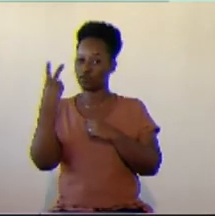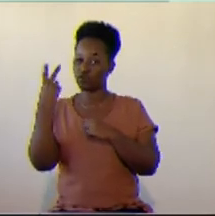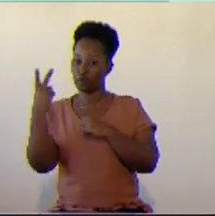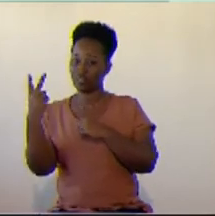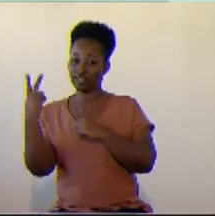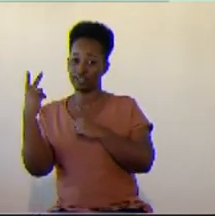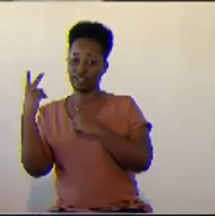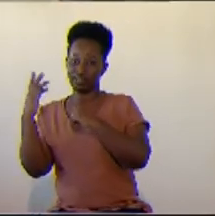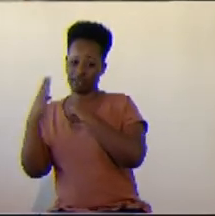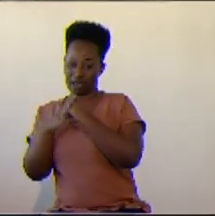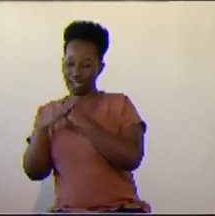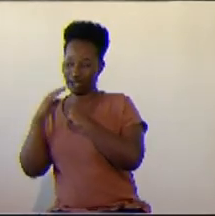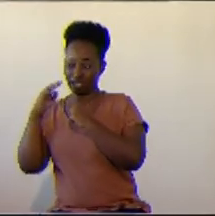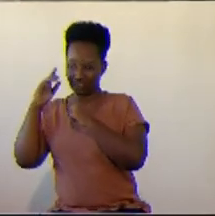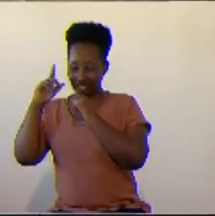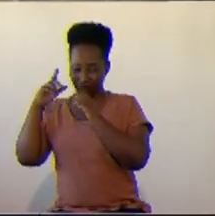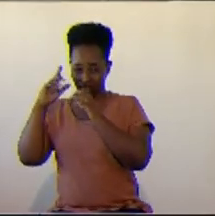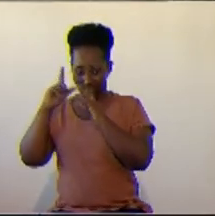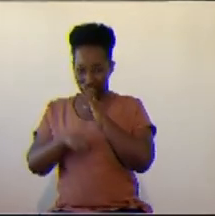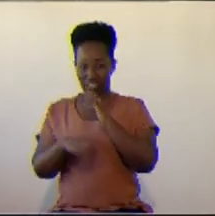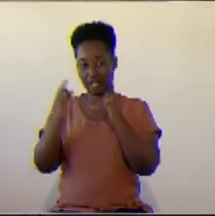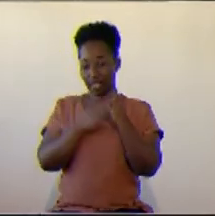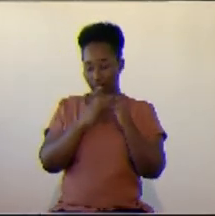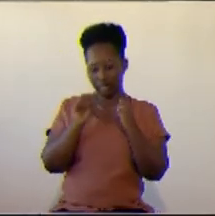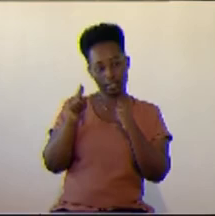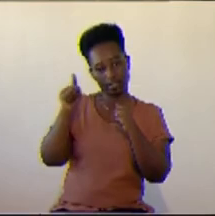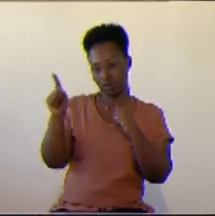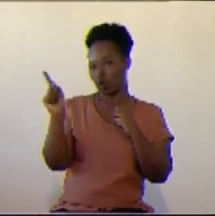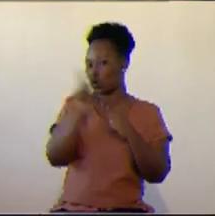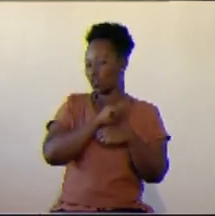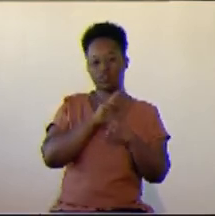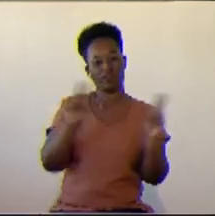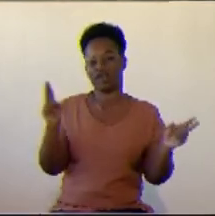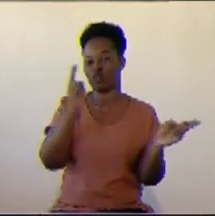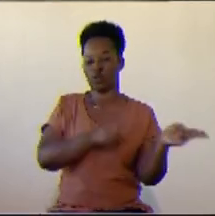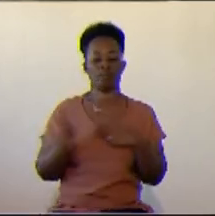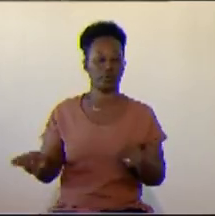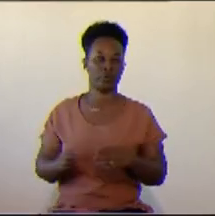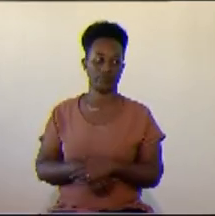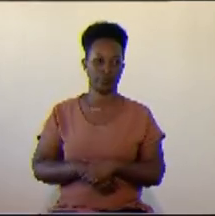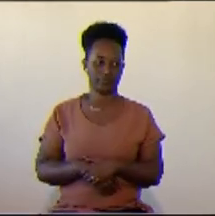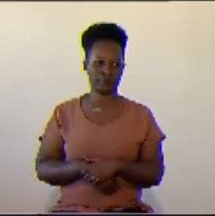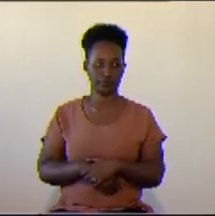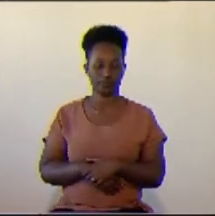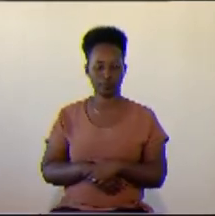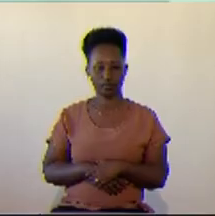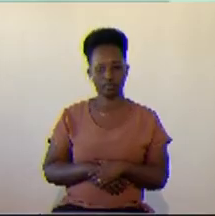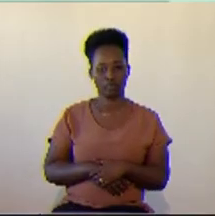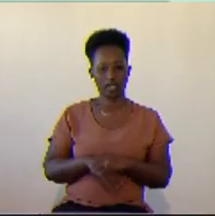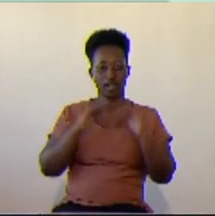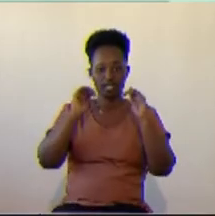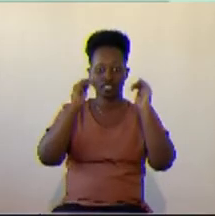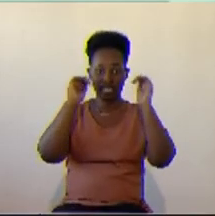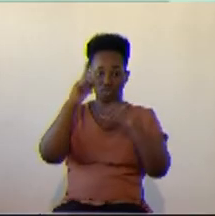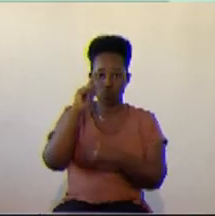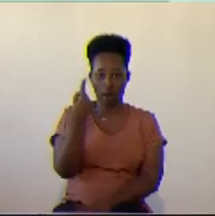is an elevated value. So it means it is not very normal. Again, stage 1 high blood